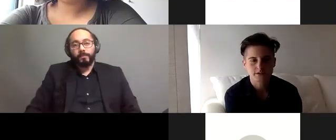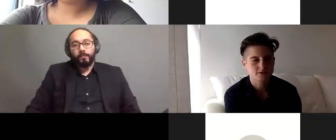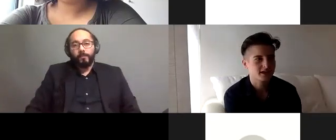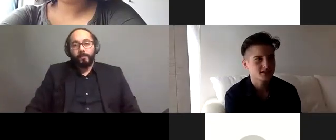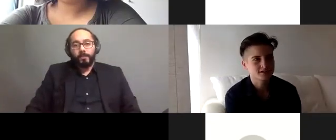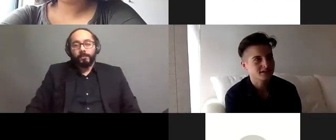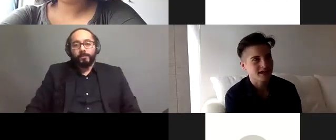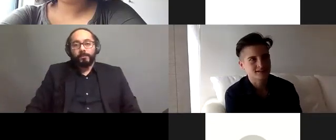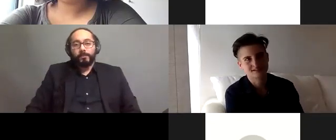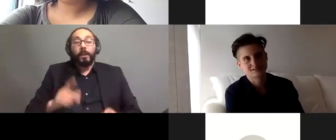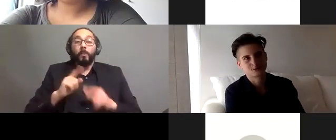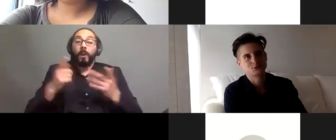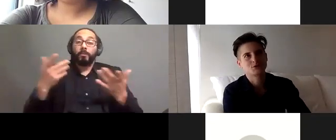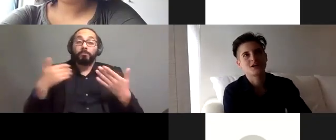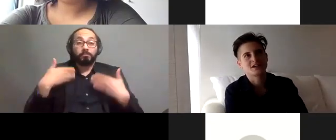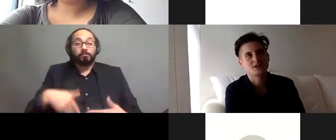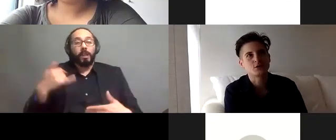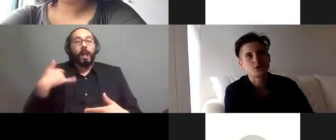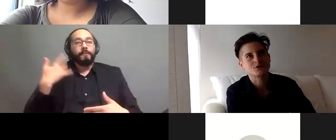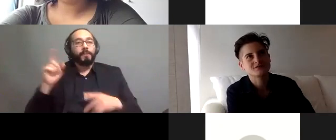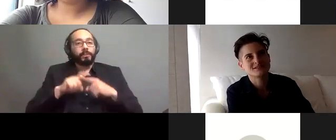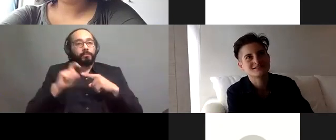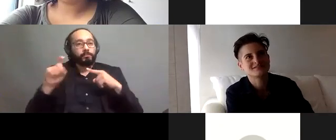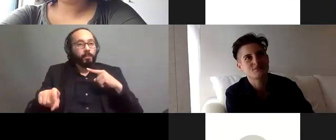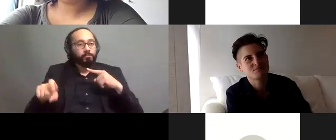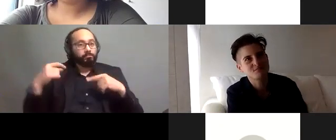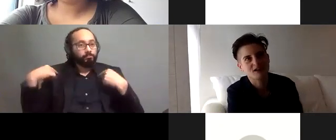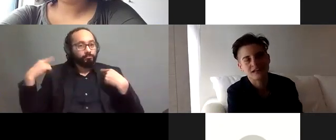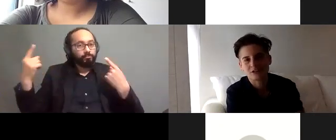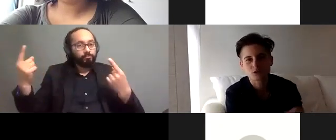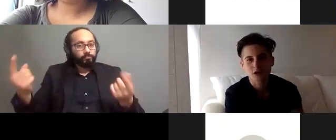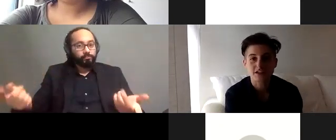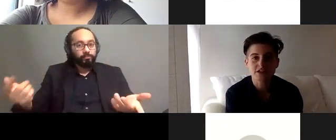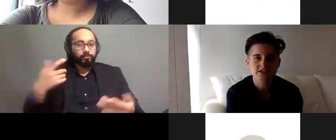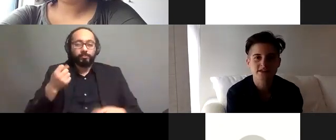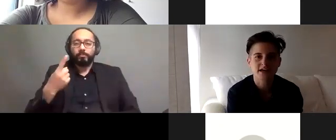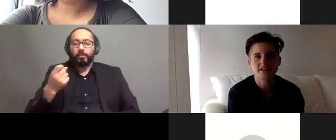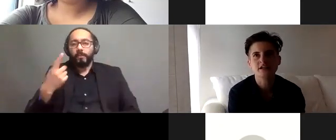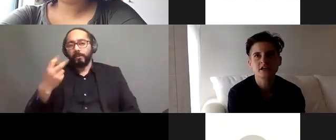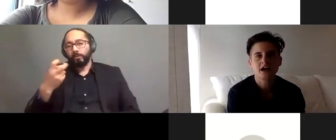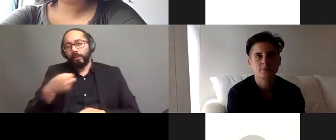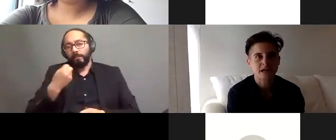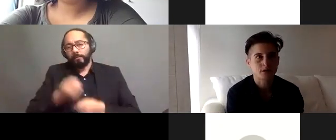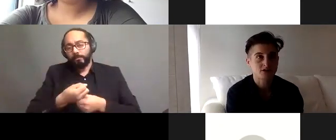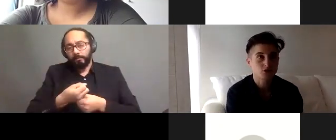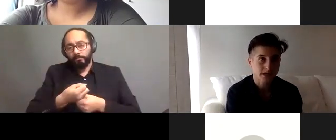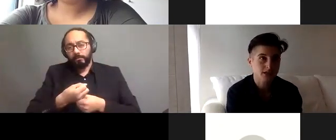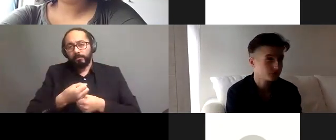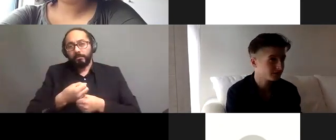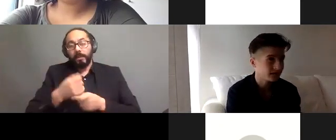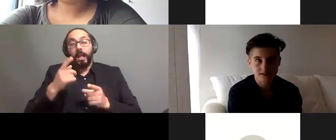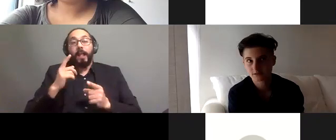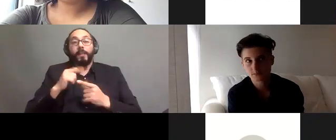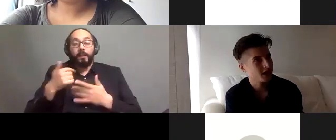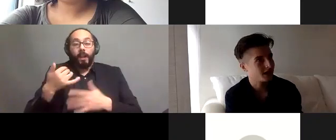queer for like the last, oh God, I don't know, 11 or 12 years. And then I've been out as trans